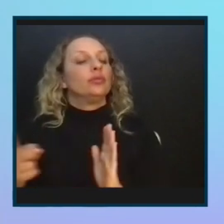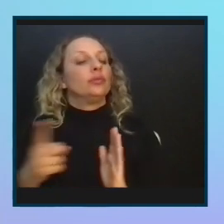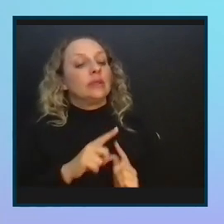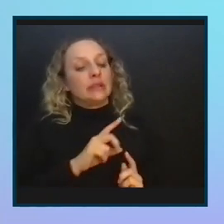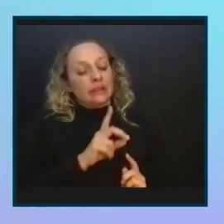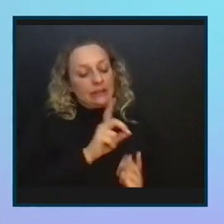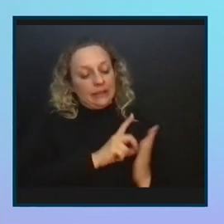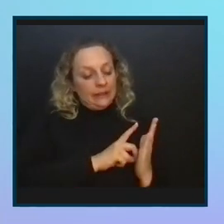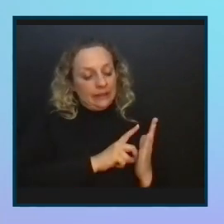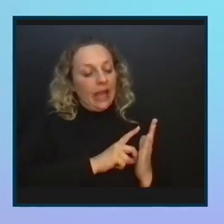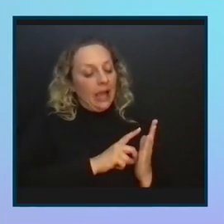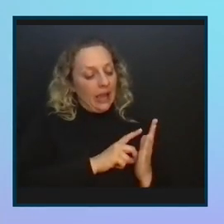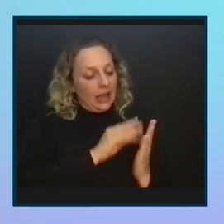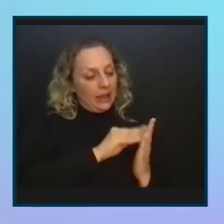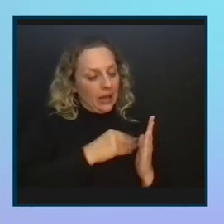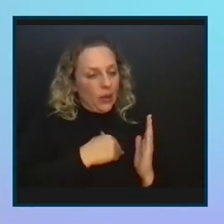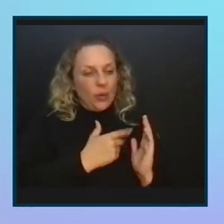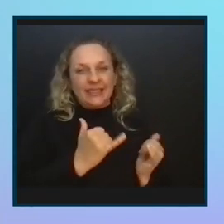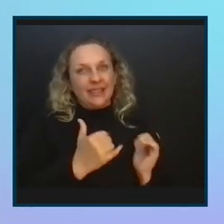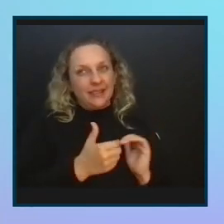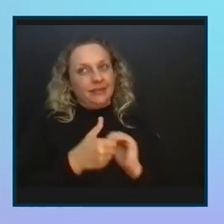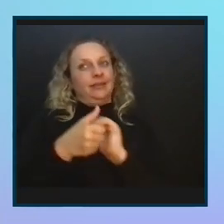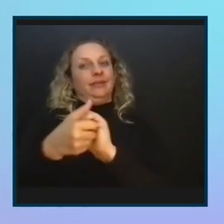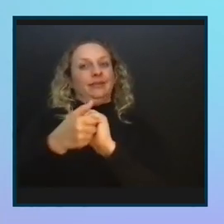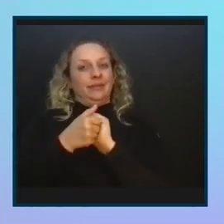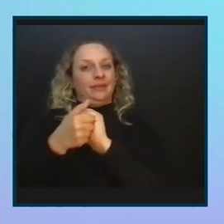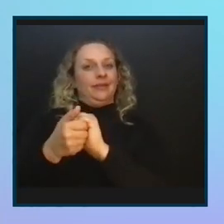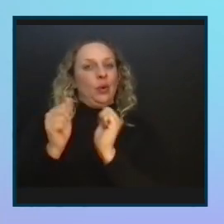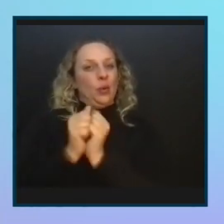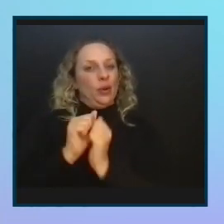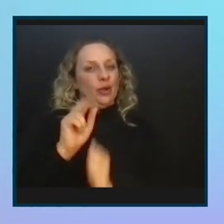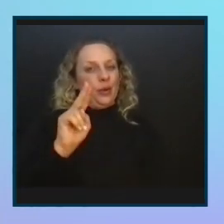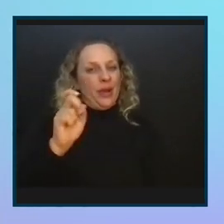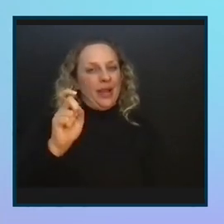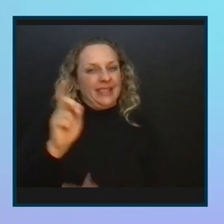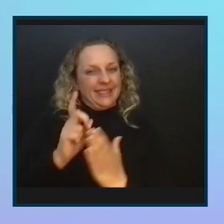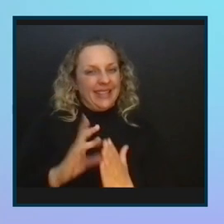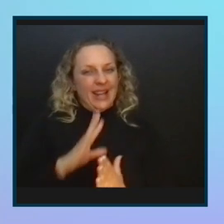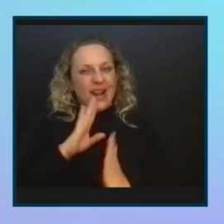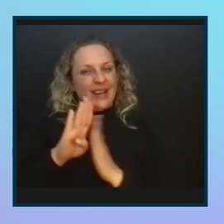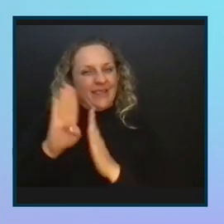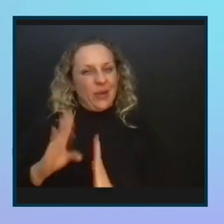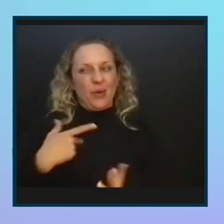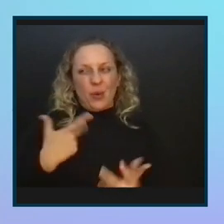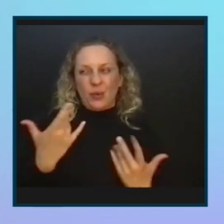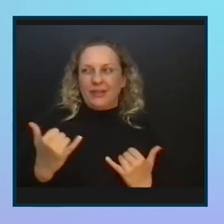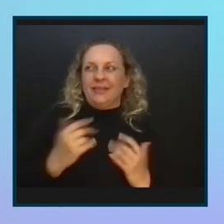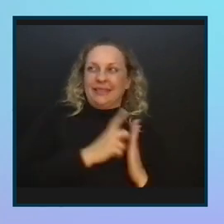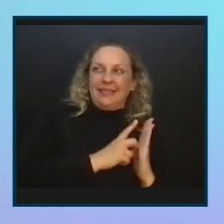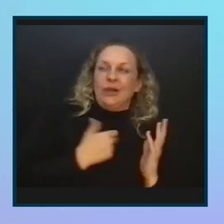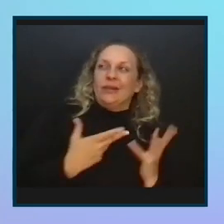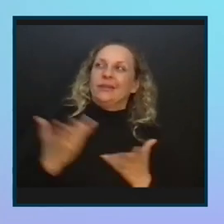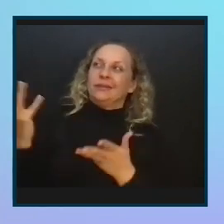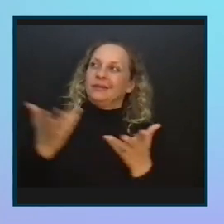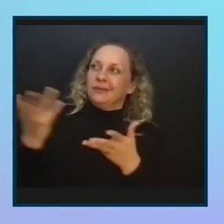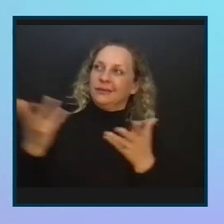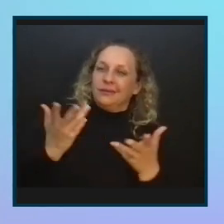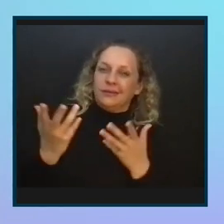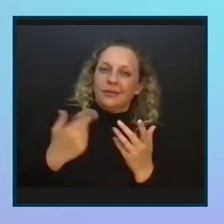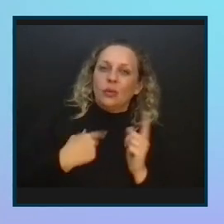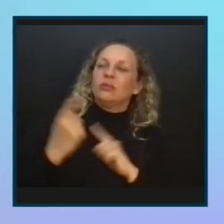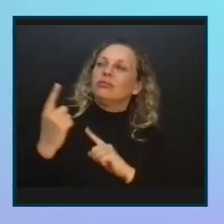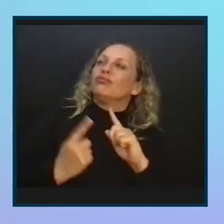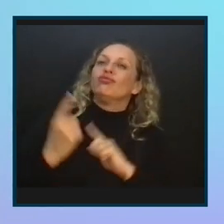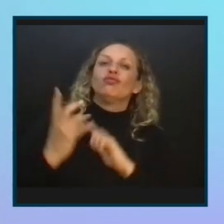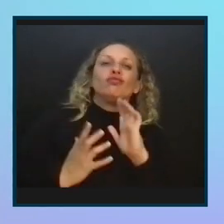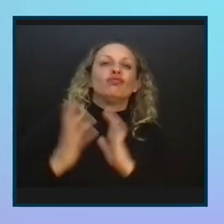Daniel mentioned, we're working so closely with those UX designers and the developers. So it's more of a one-on-one